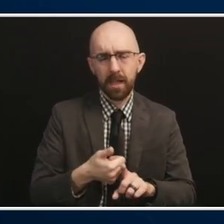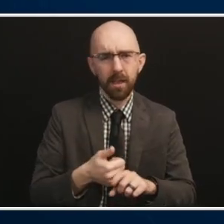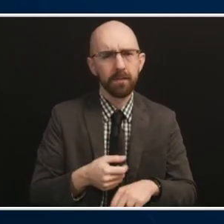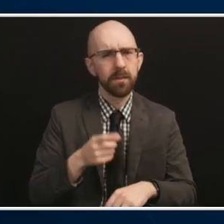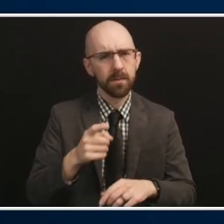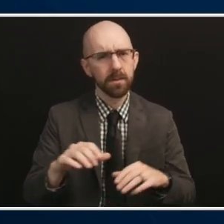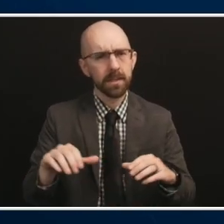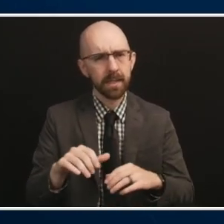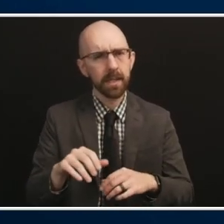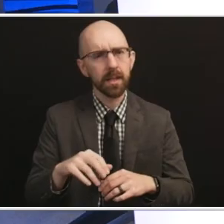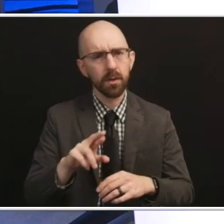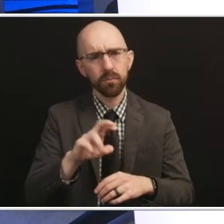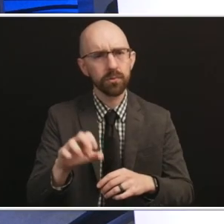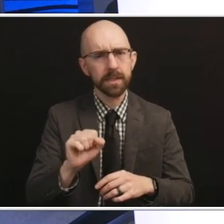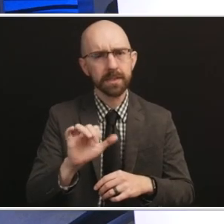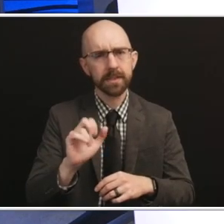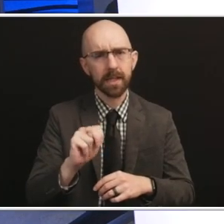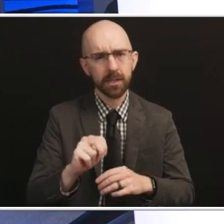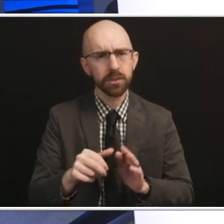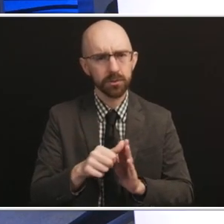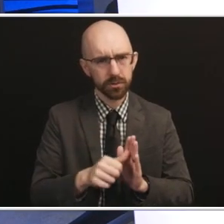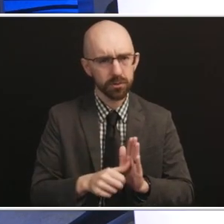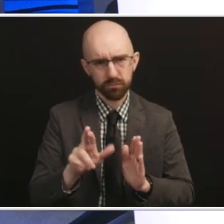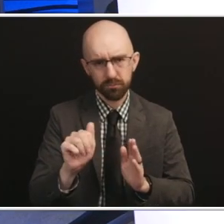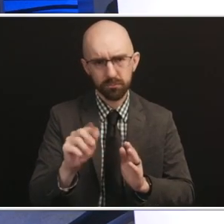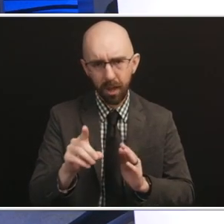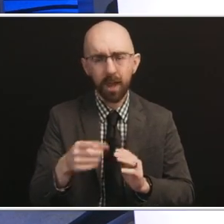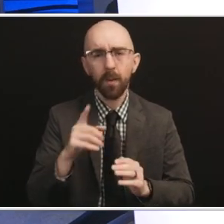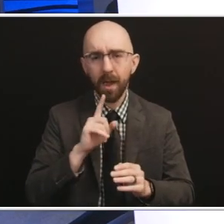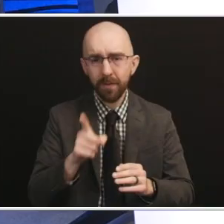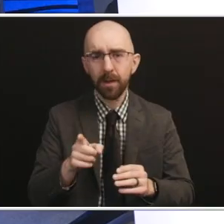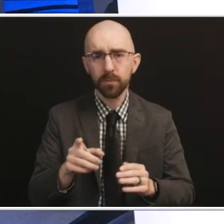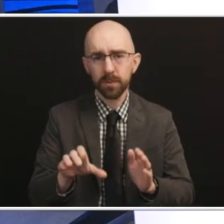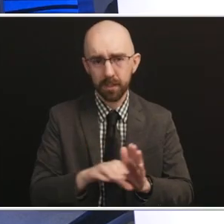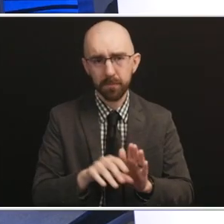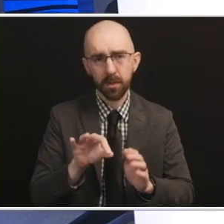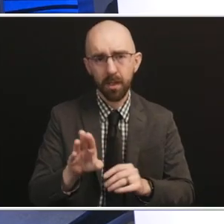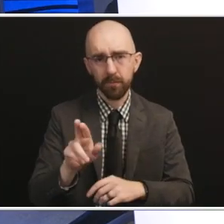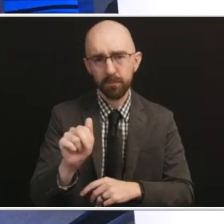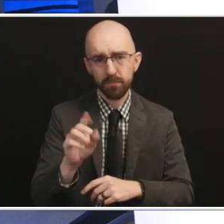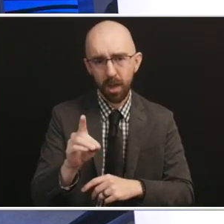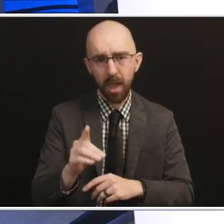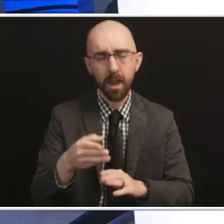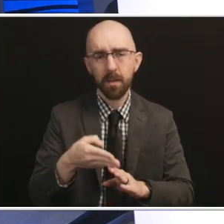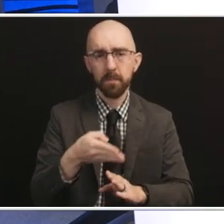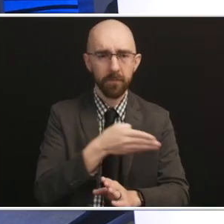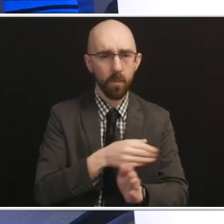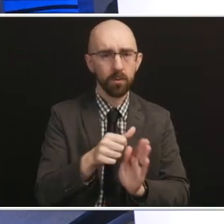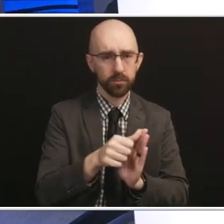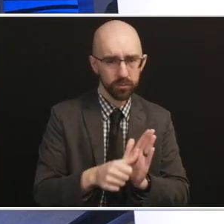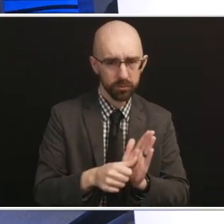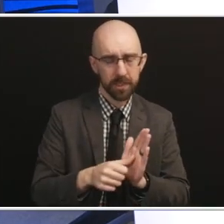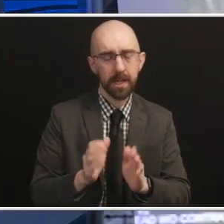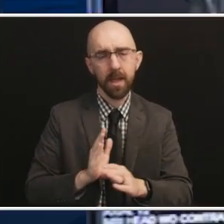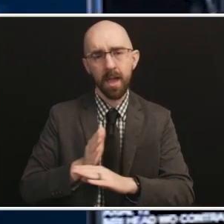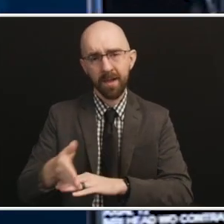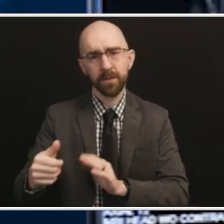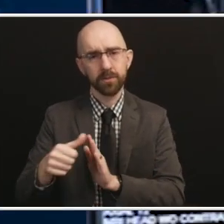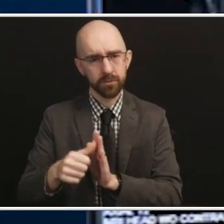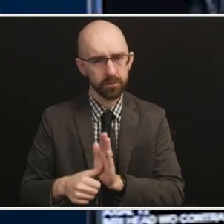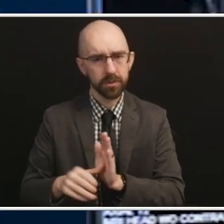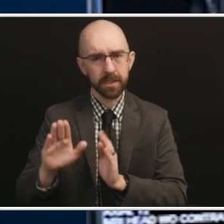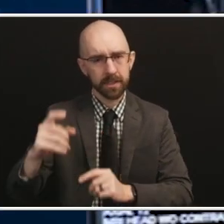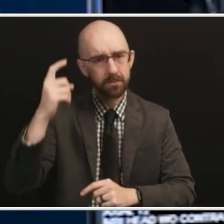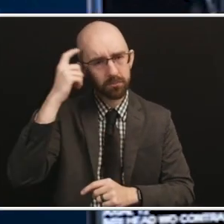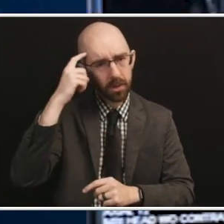resection surgery on Brad. So we have an actual image of Brad before the surgery and after the surgery, his brain